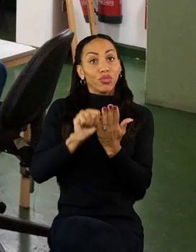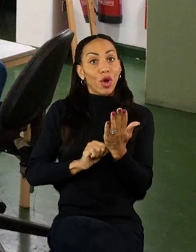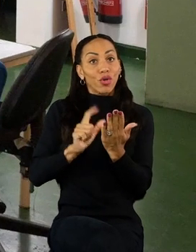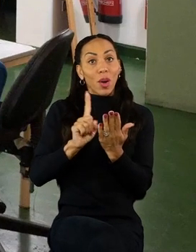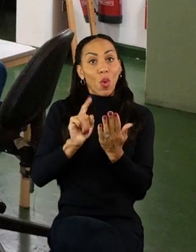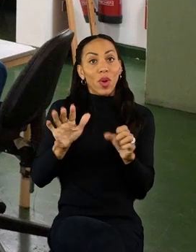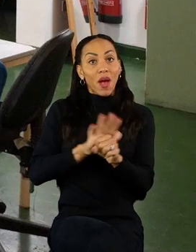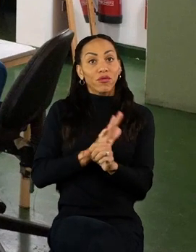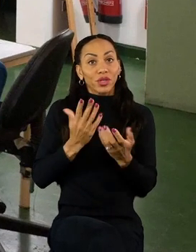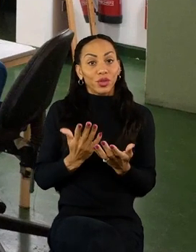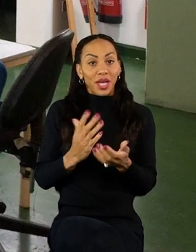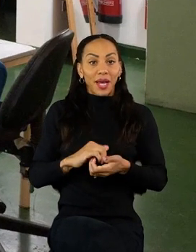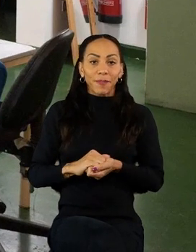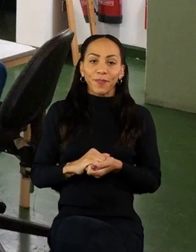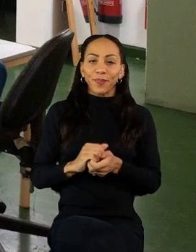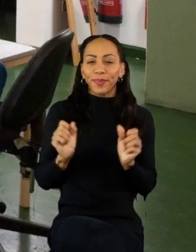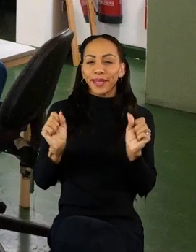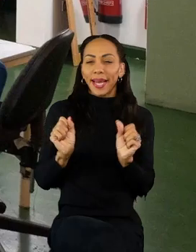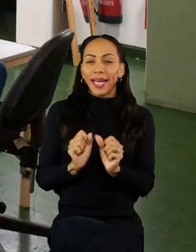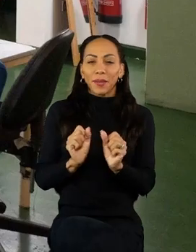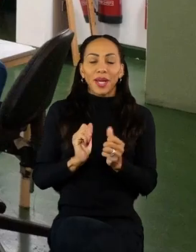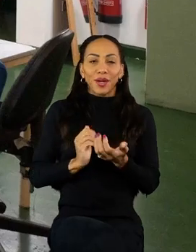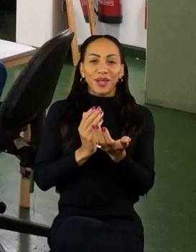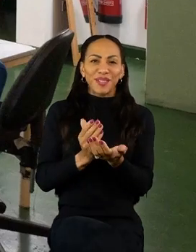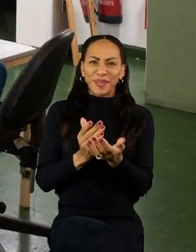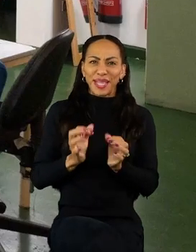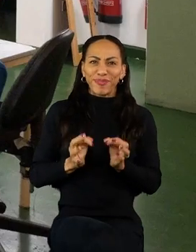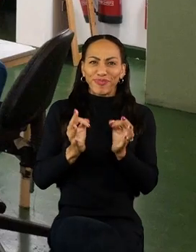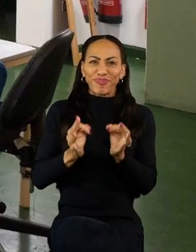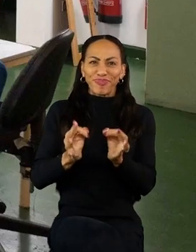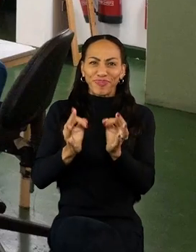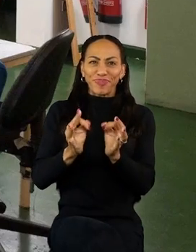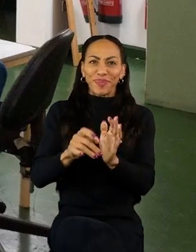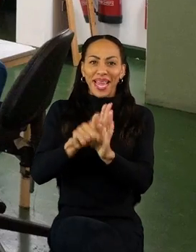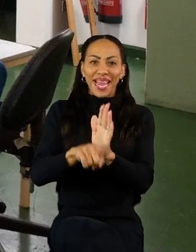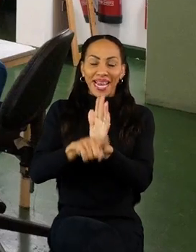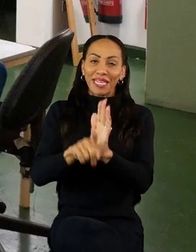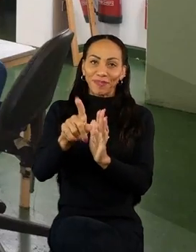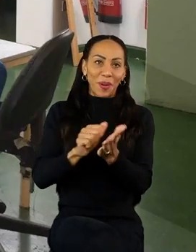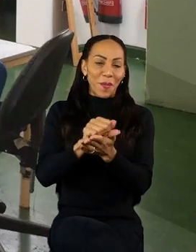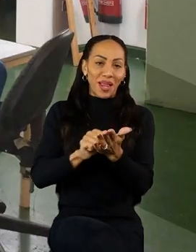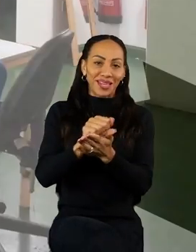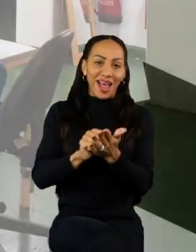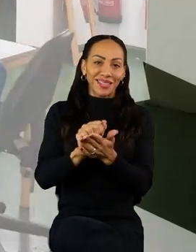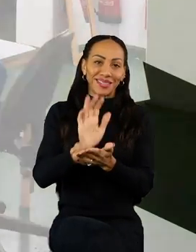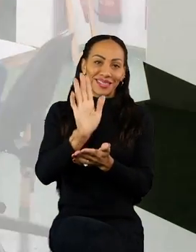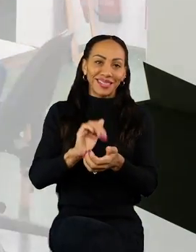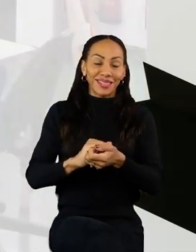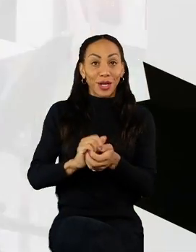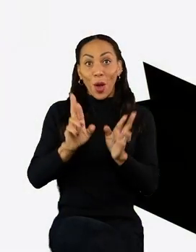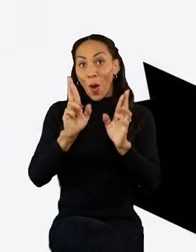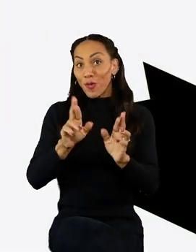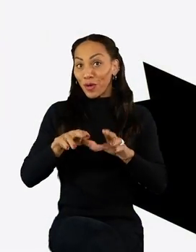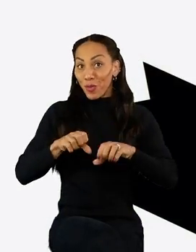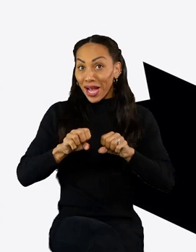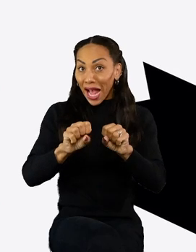just today's program, what we're doing today. So my little introduction, which is already running rather late, apologies,